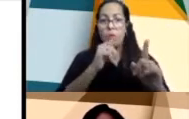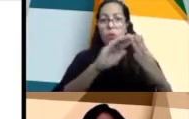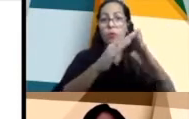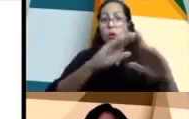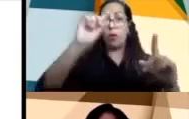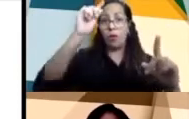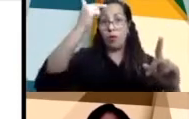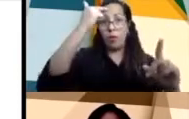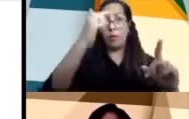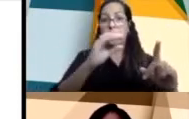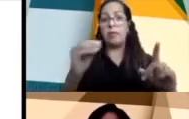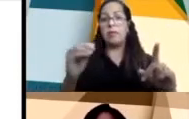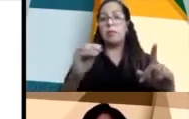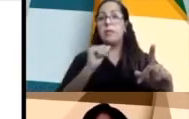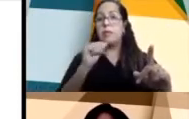well as